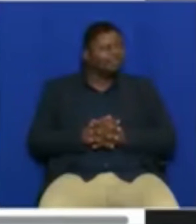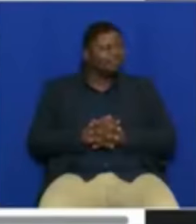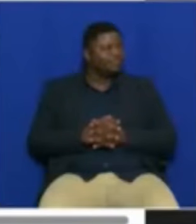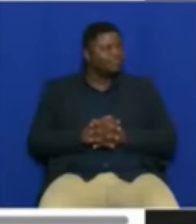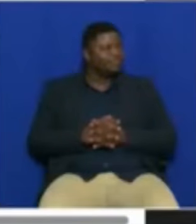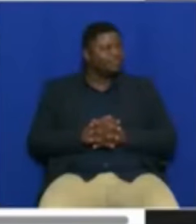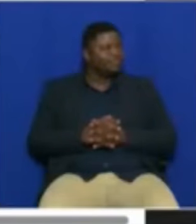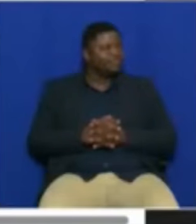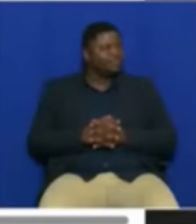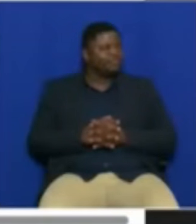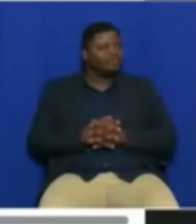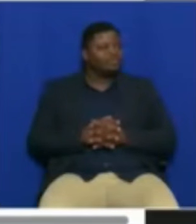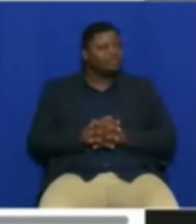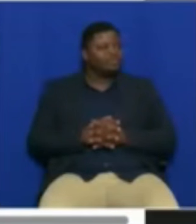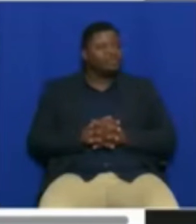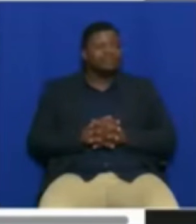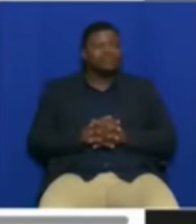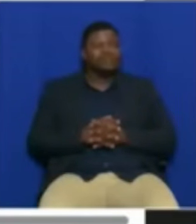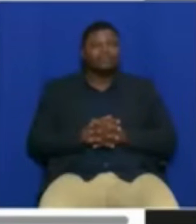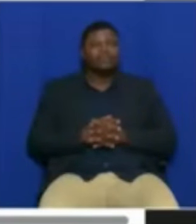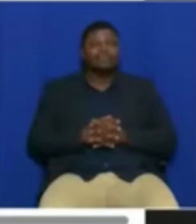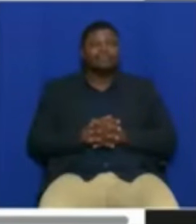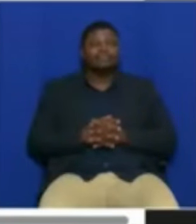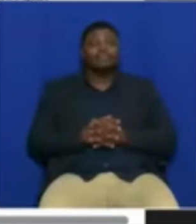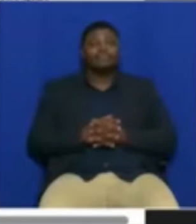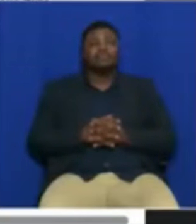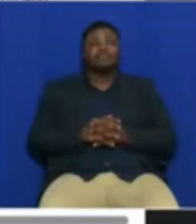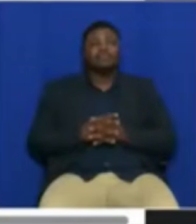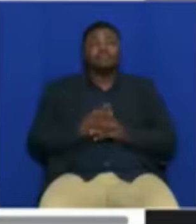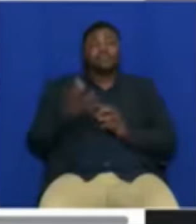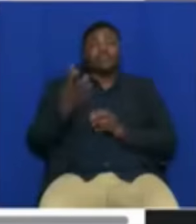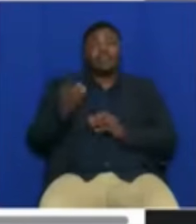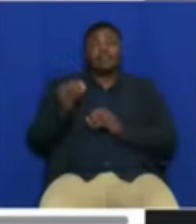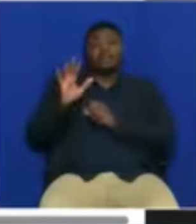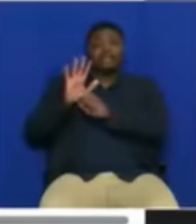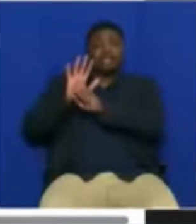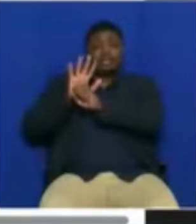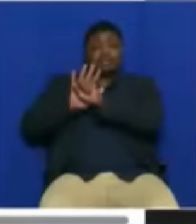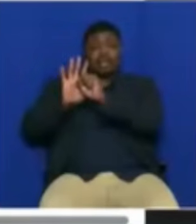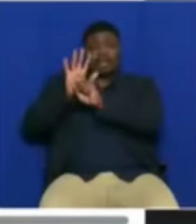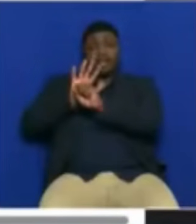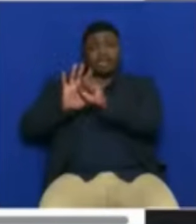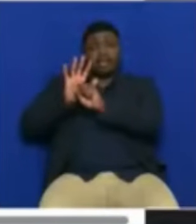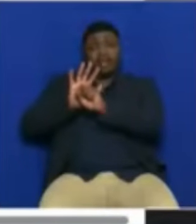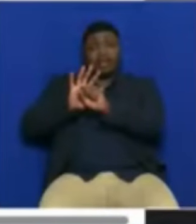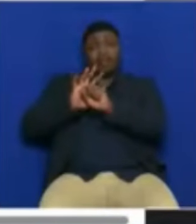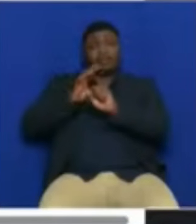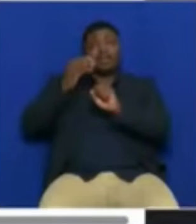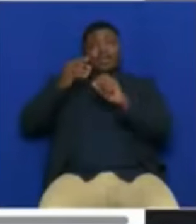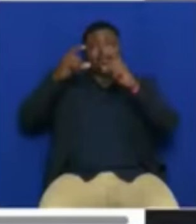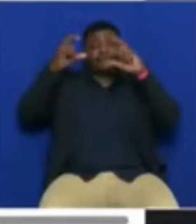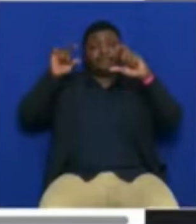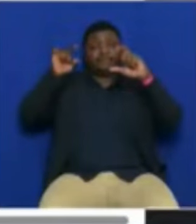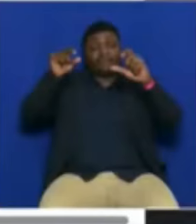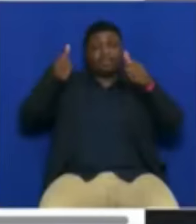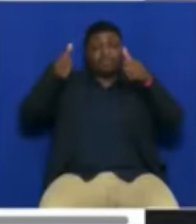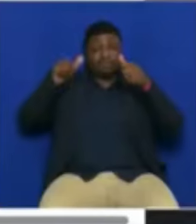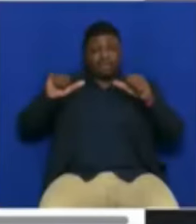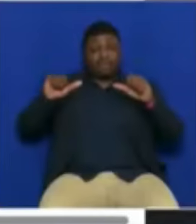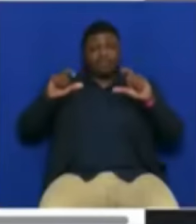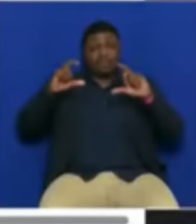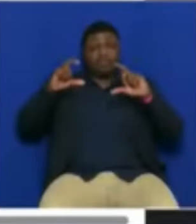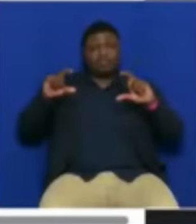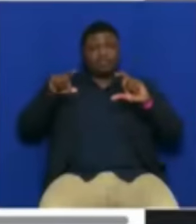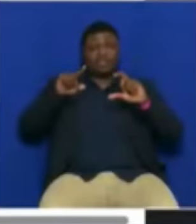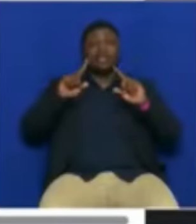Now, they have the background, and below that, you have details of the matter, it's still fraud and corruption, details